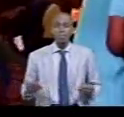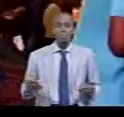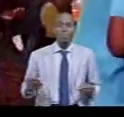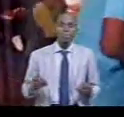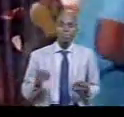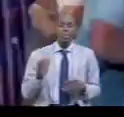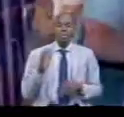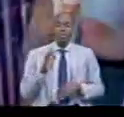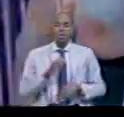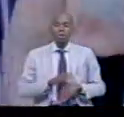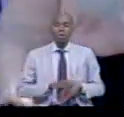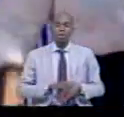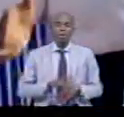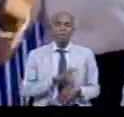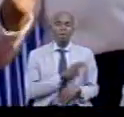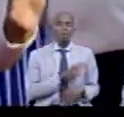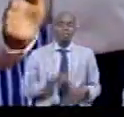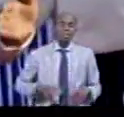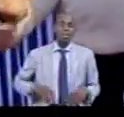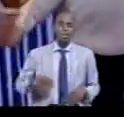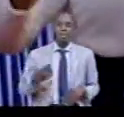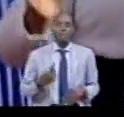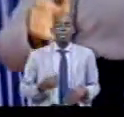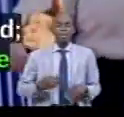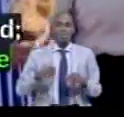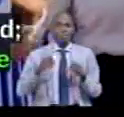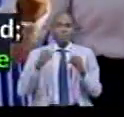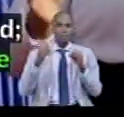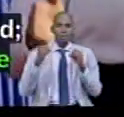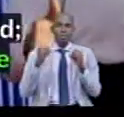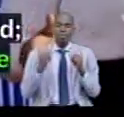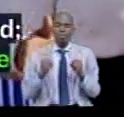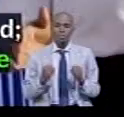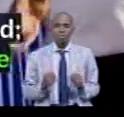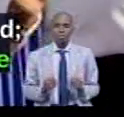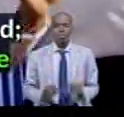the solid. On Christ the